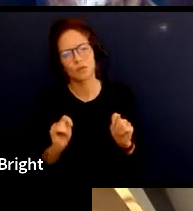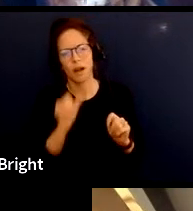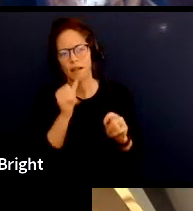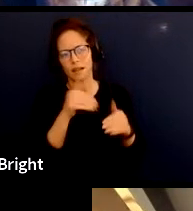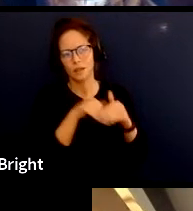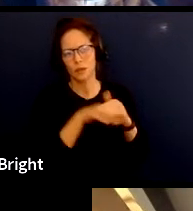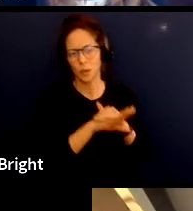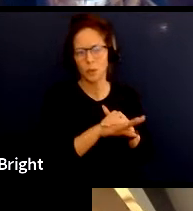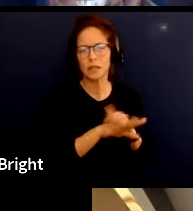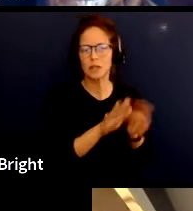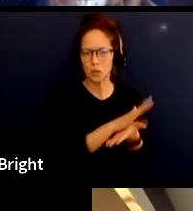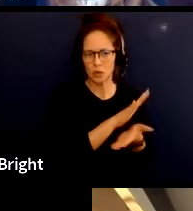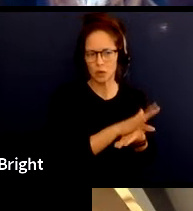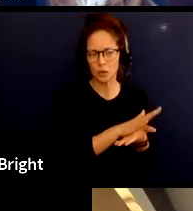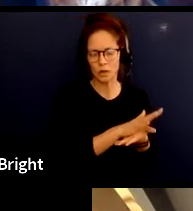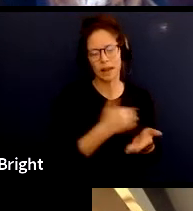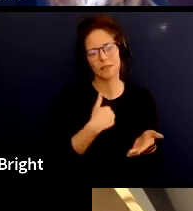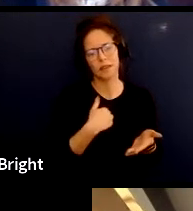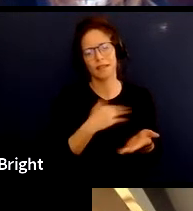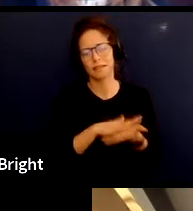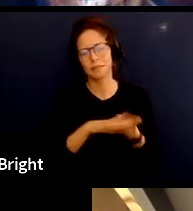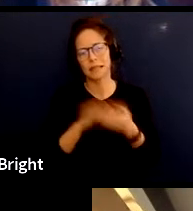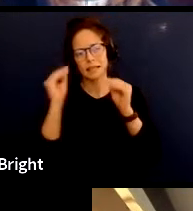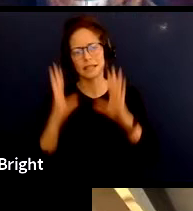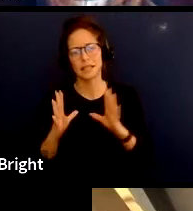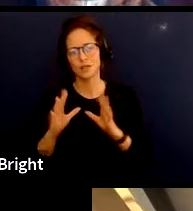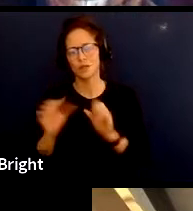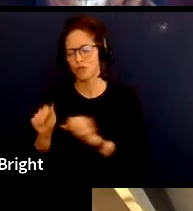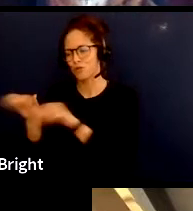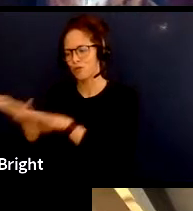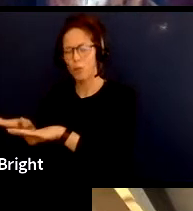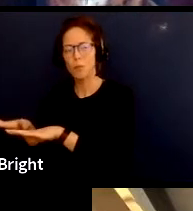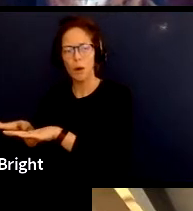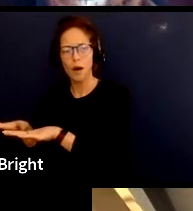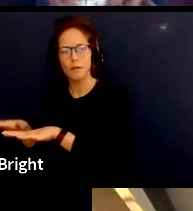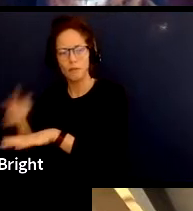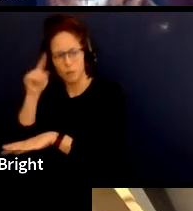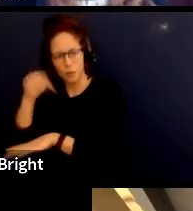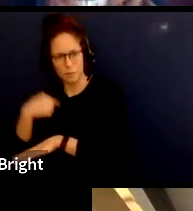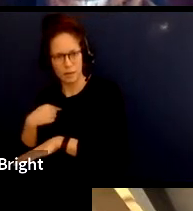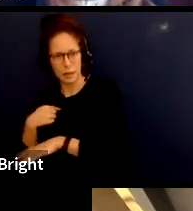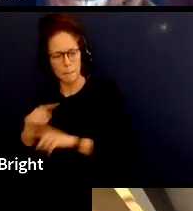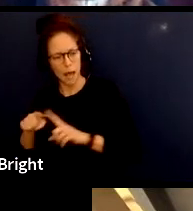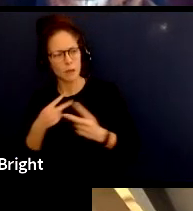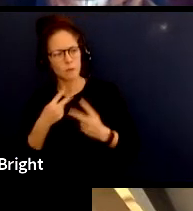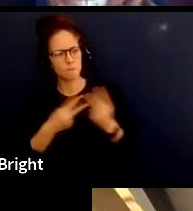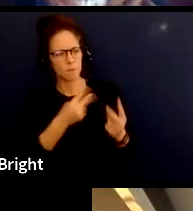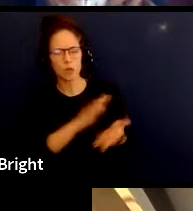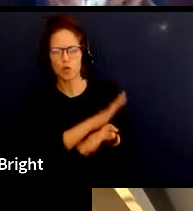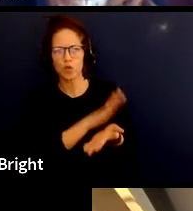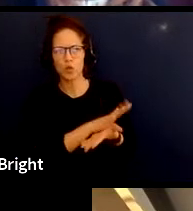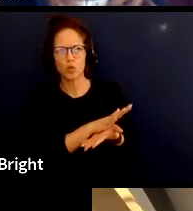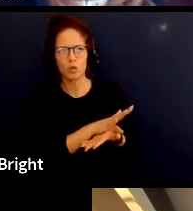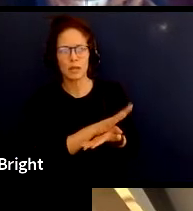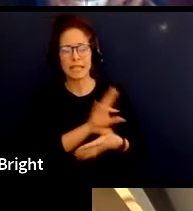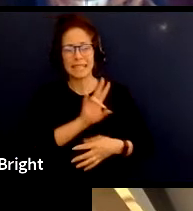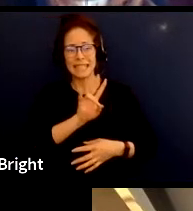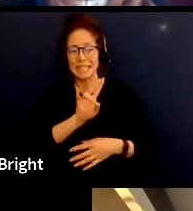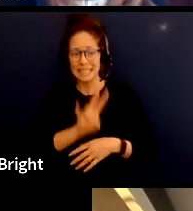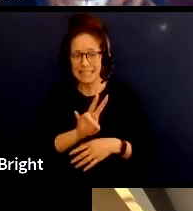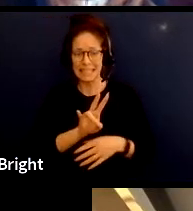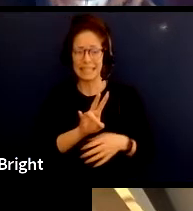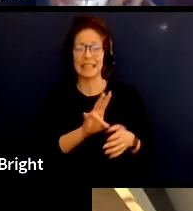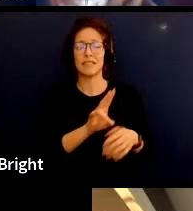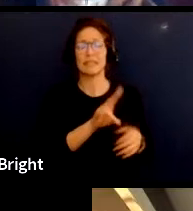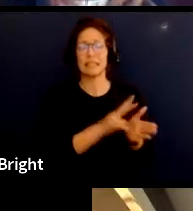some teachers been very kind to drop off items to me, but I have visited the school 7 times in the spring,